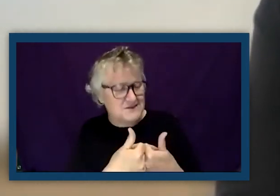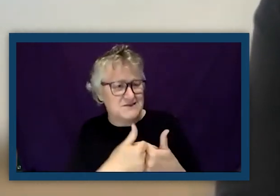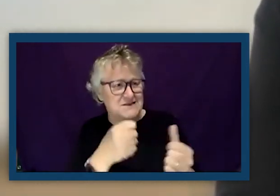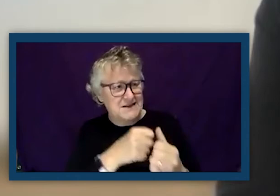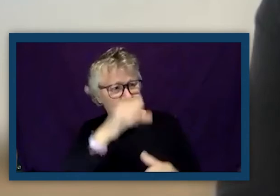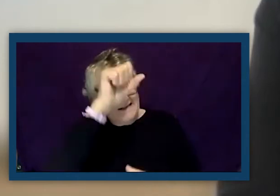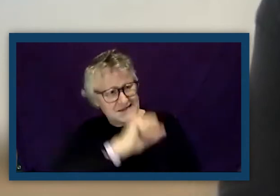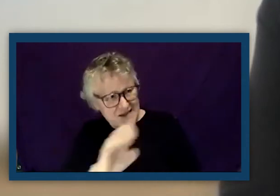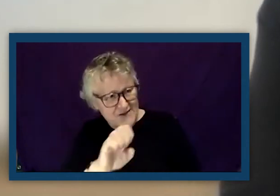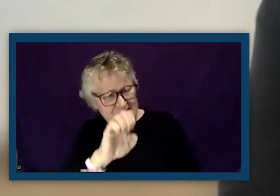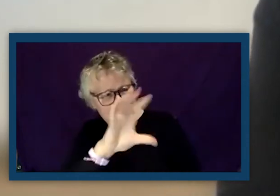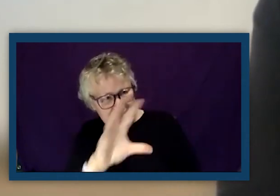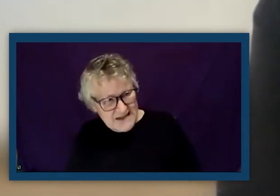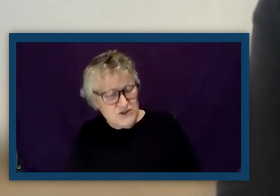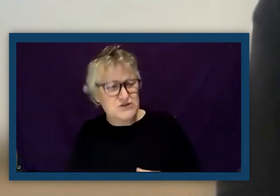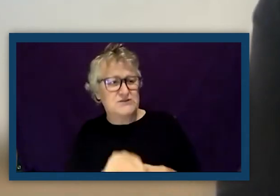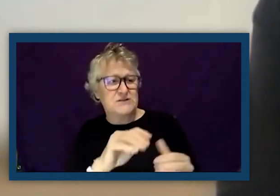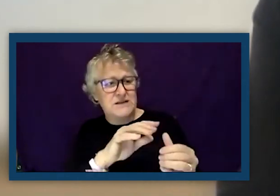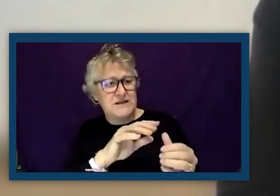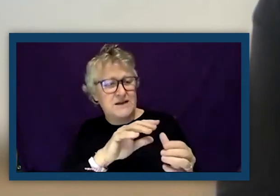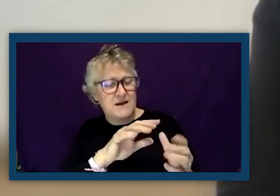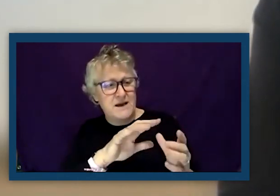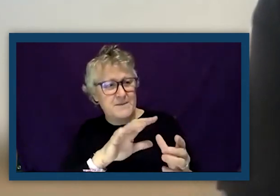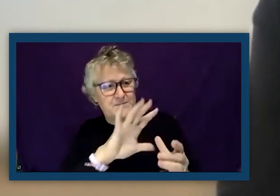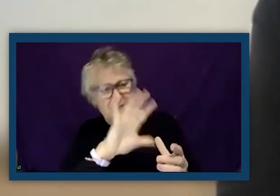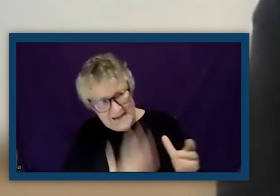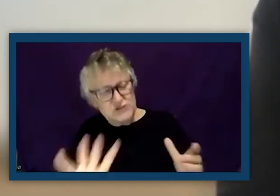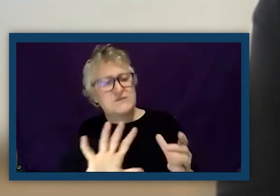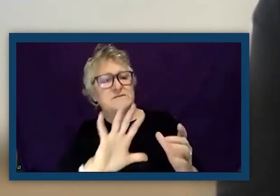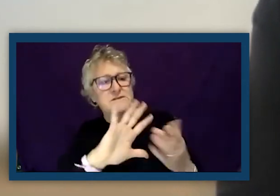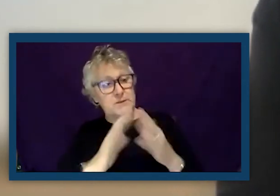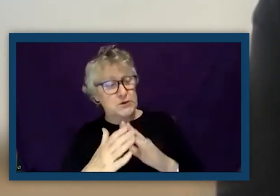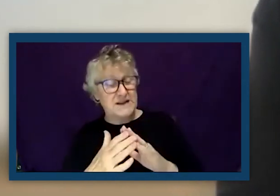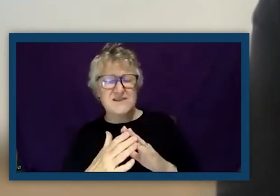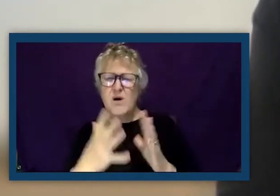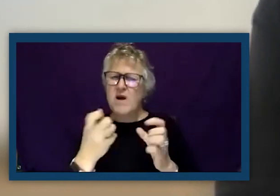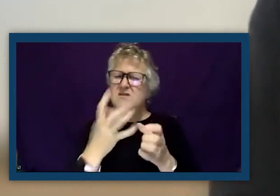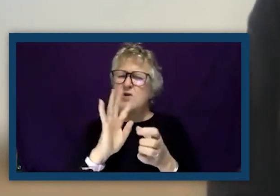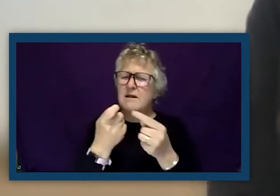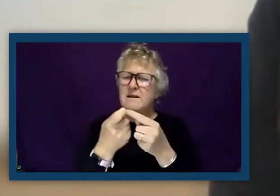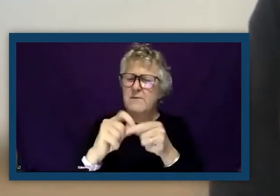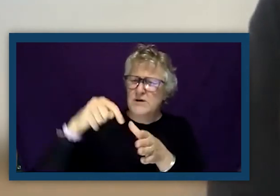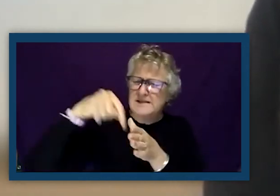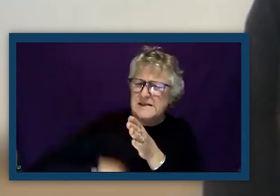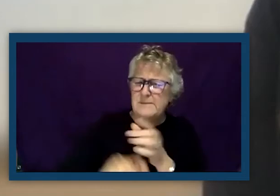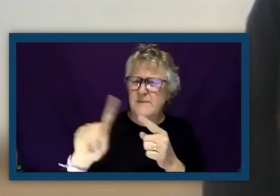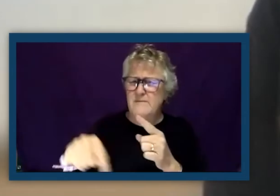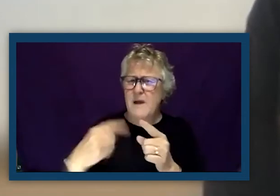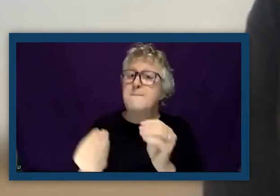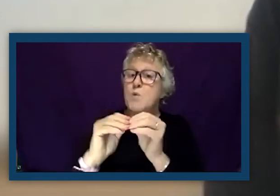Asian community, there's a lot of trauma. So I want to dig a little deeper in regards to, beyond cultural,